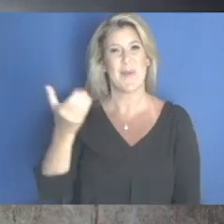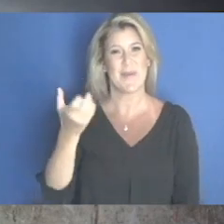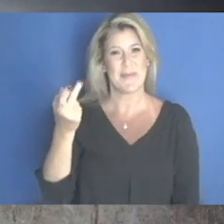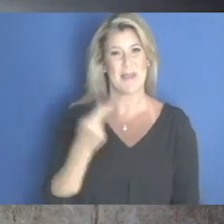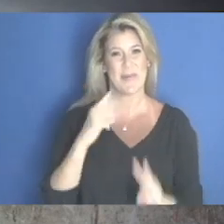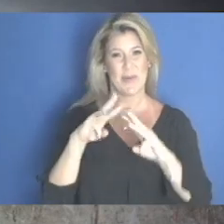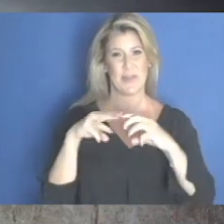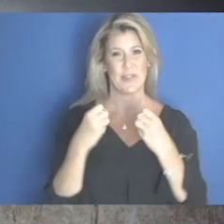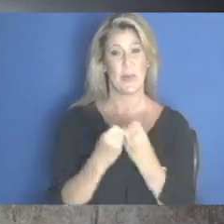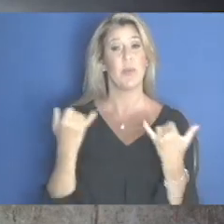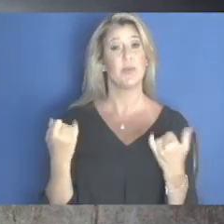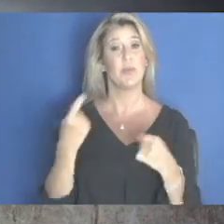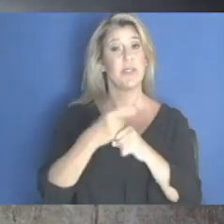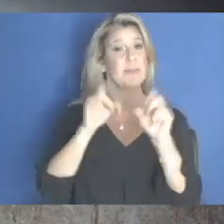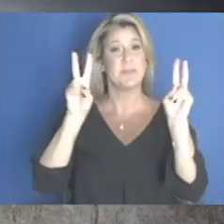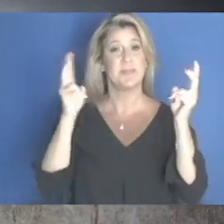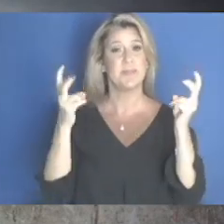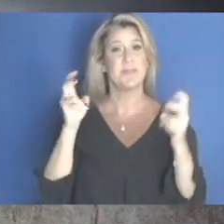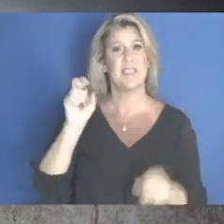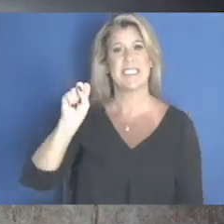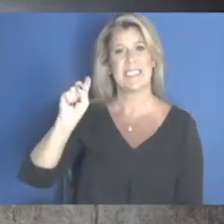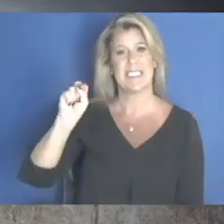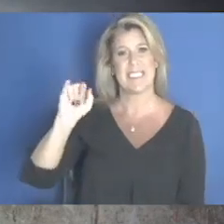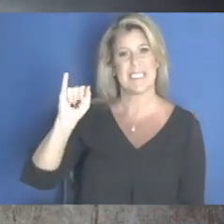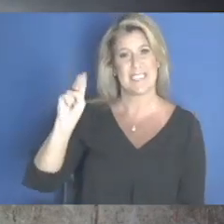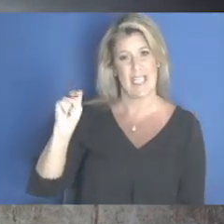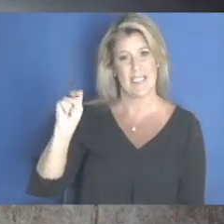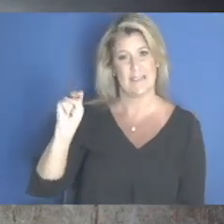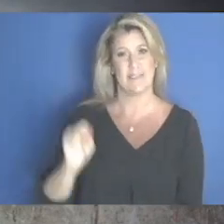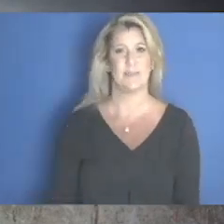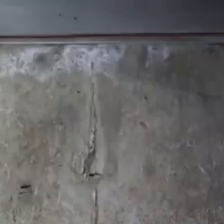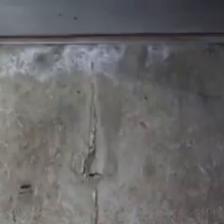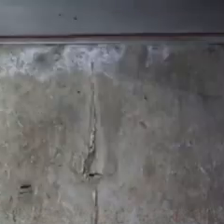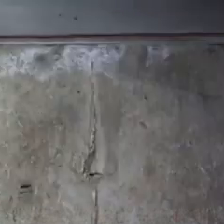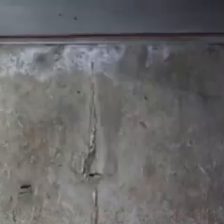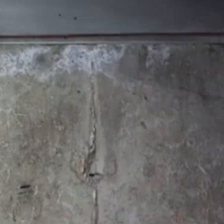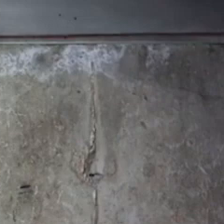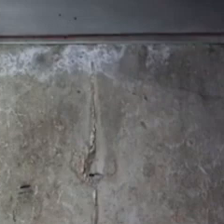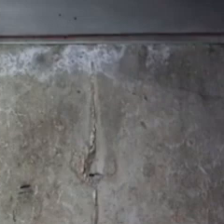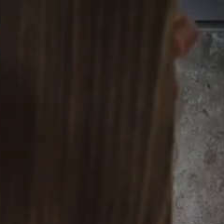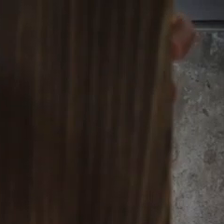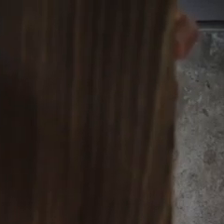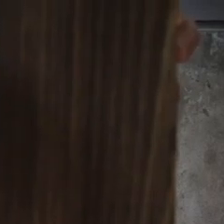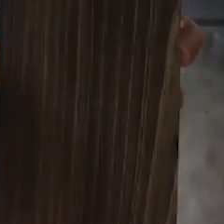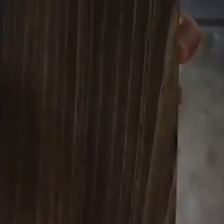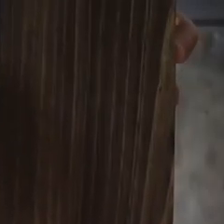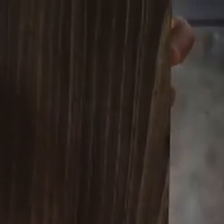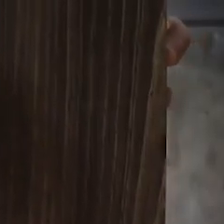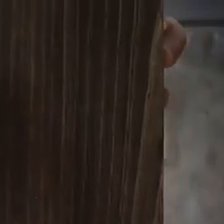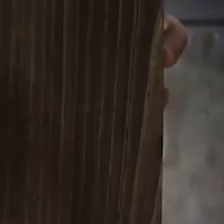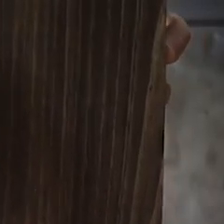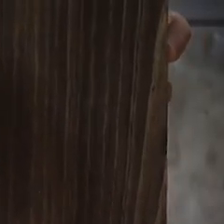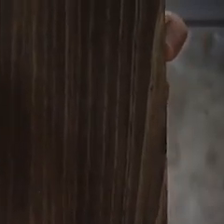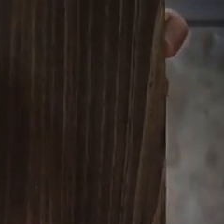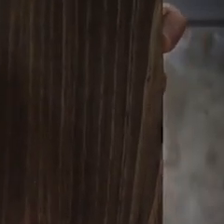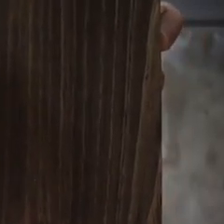Hello everybody, welcome back to my workshop. In today's workshop we're going to discuss stains.